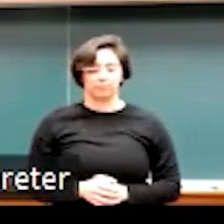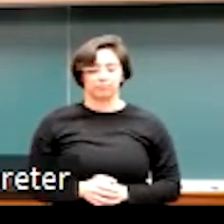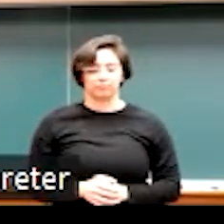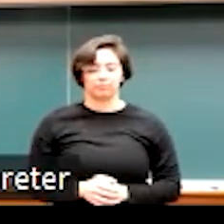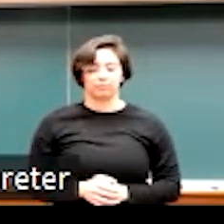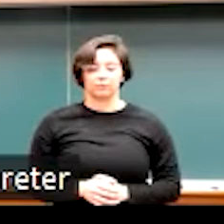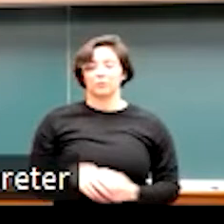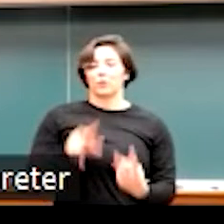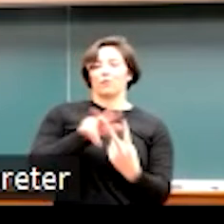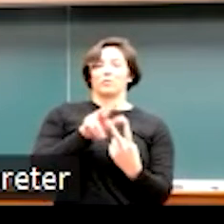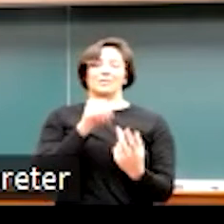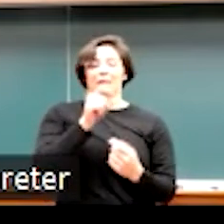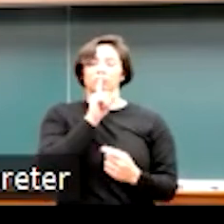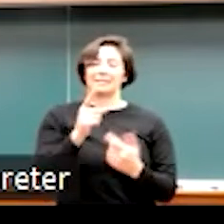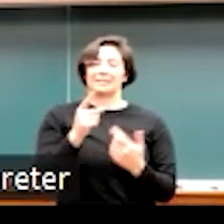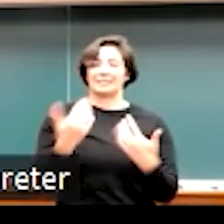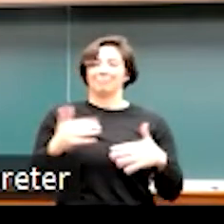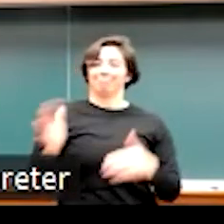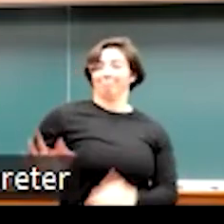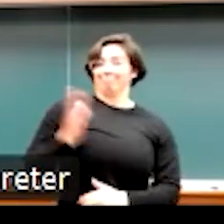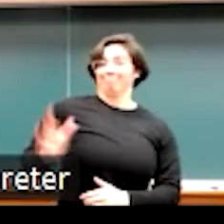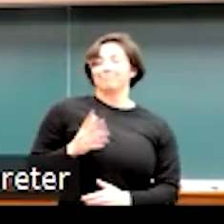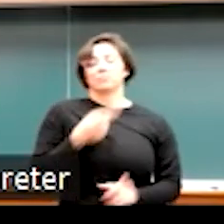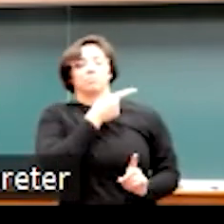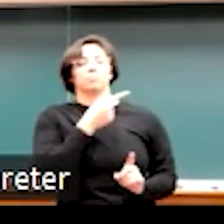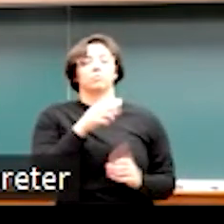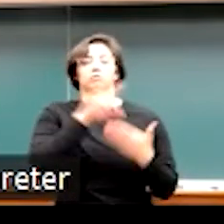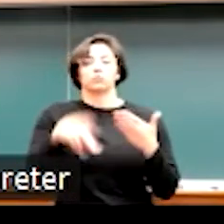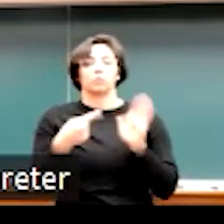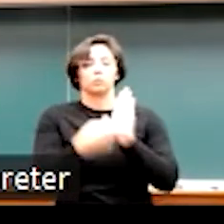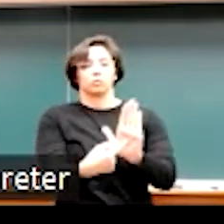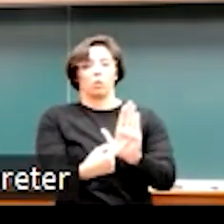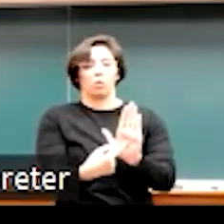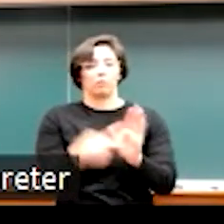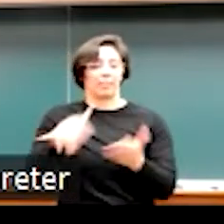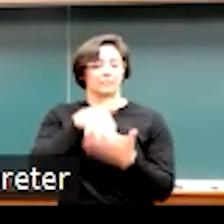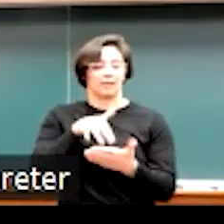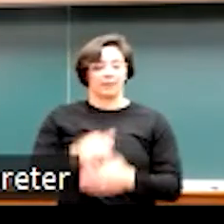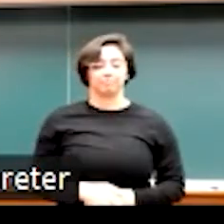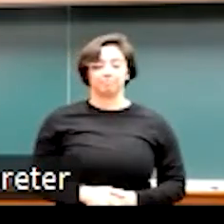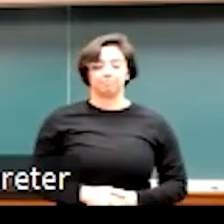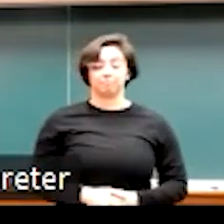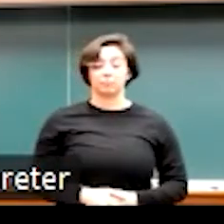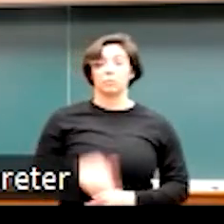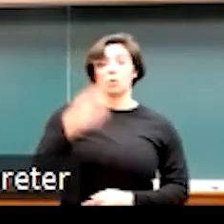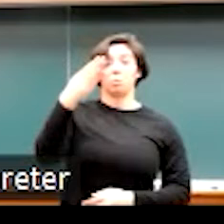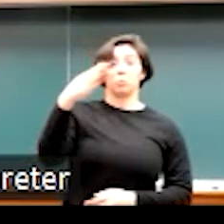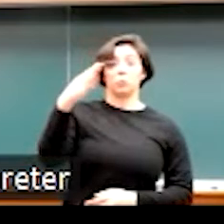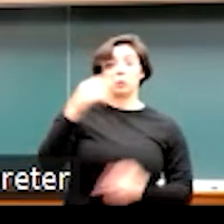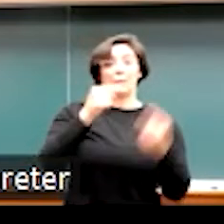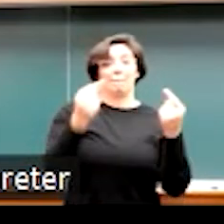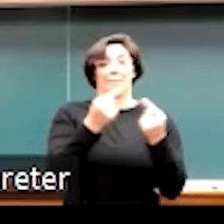have these 2 fancied up yet, but these are the primary results from that study. And what you see is in blue, the pain